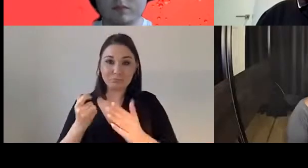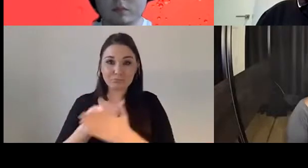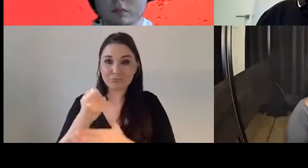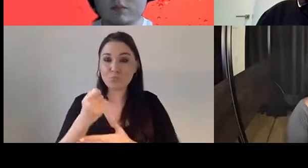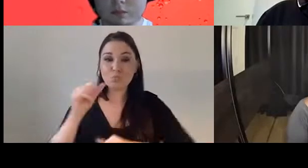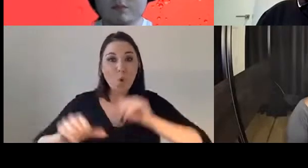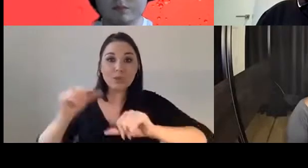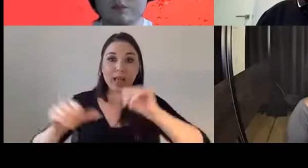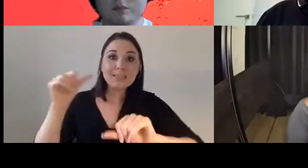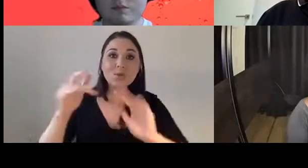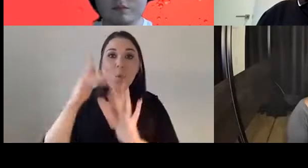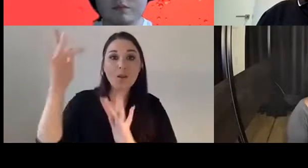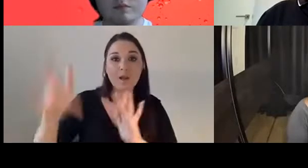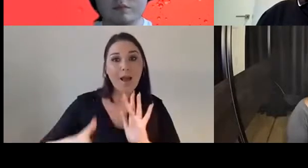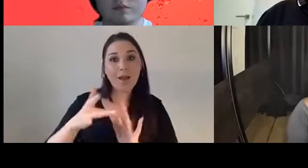eye-opening.